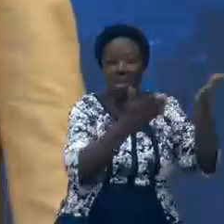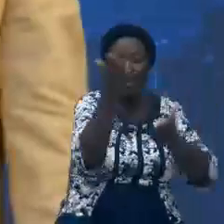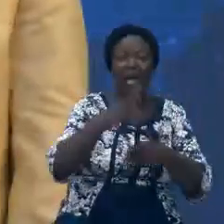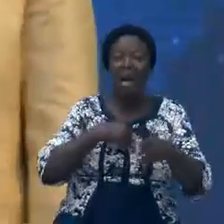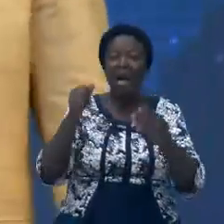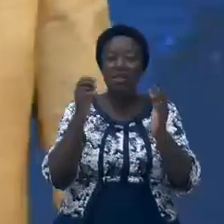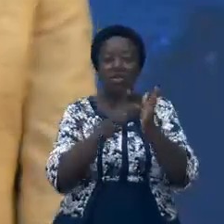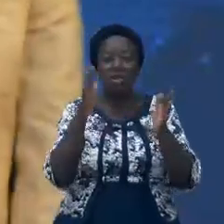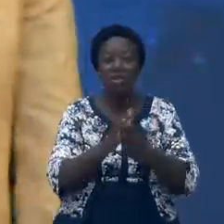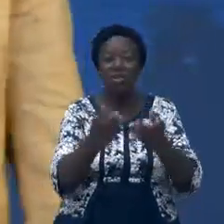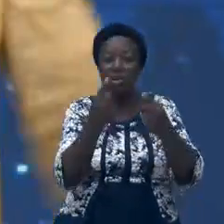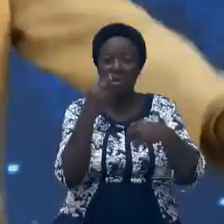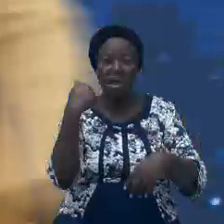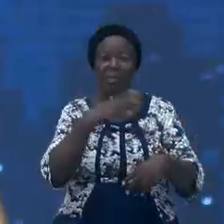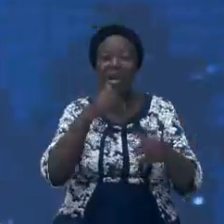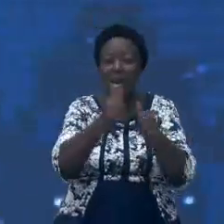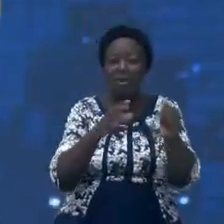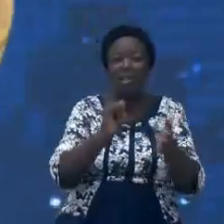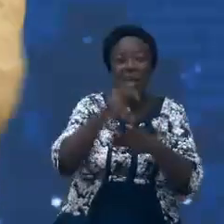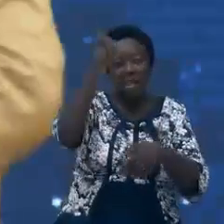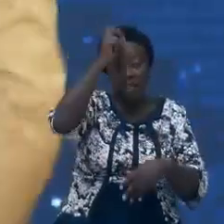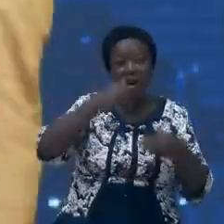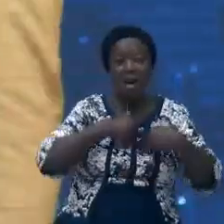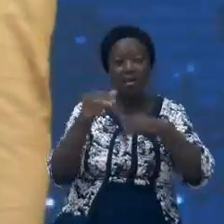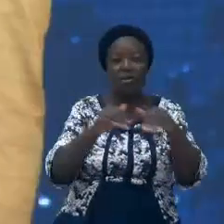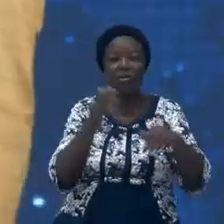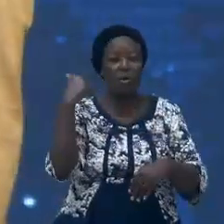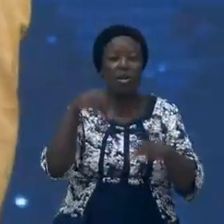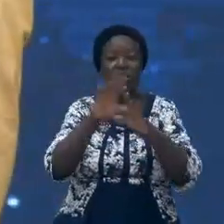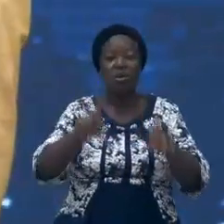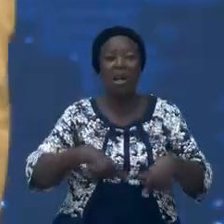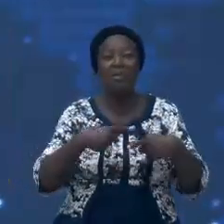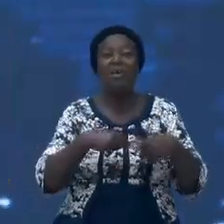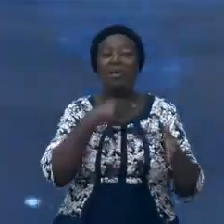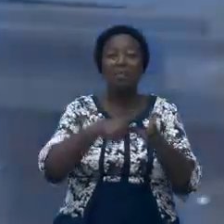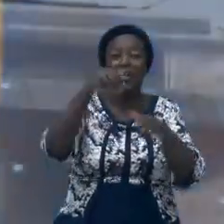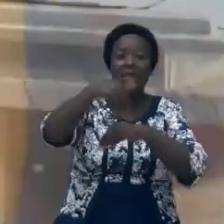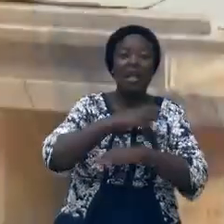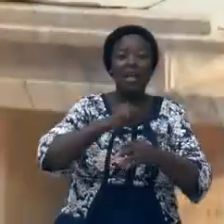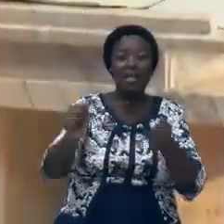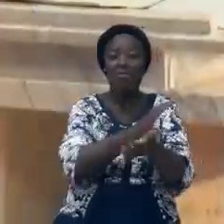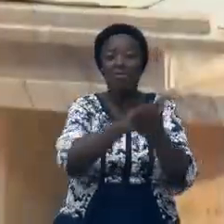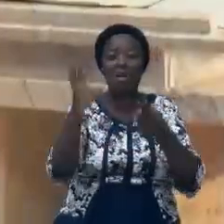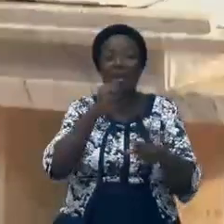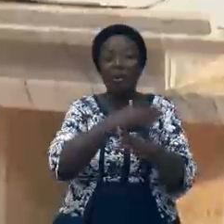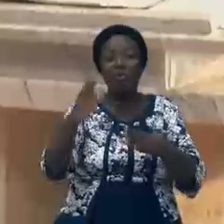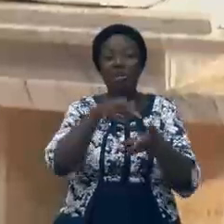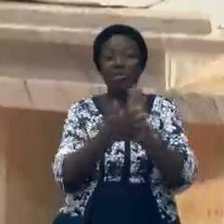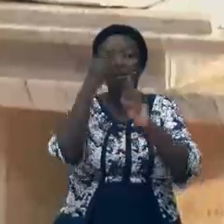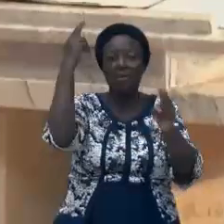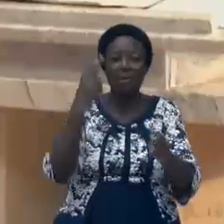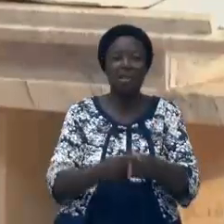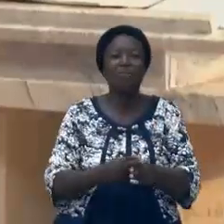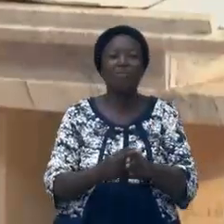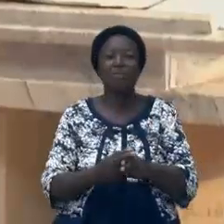know, went there, and Jesus came, and everything the devil has done in your